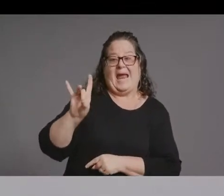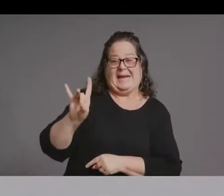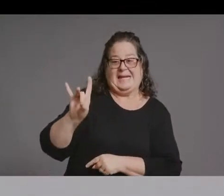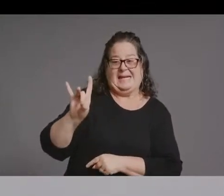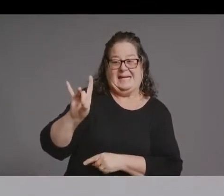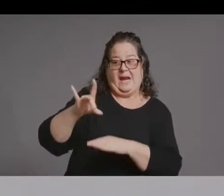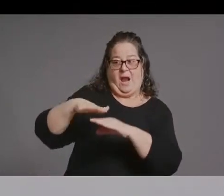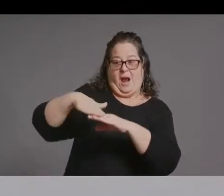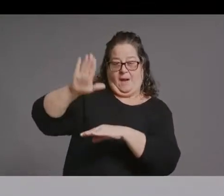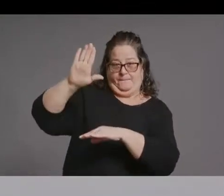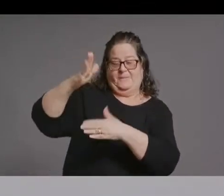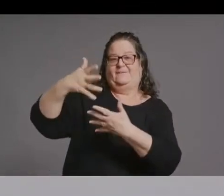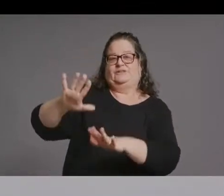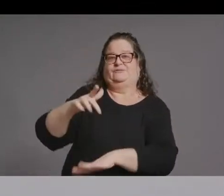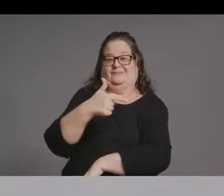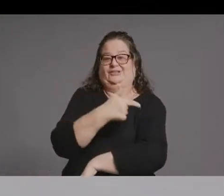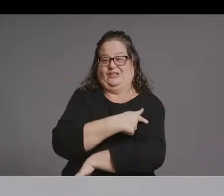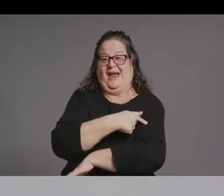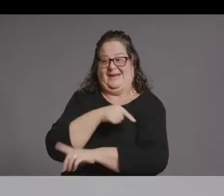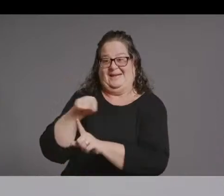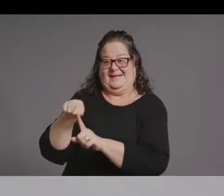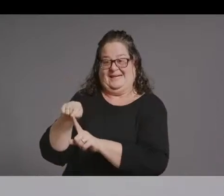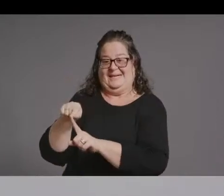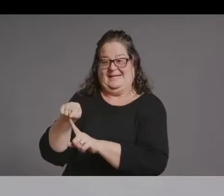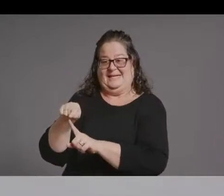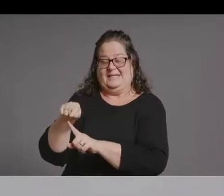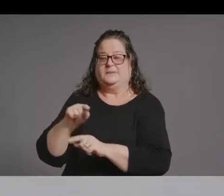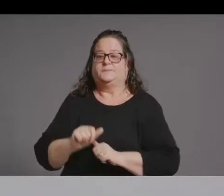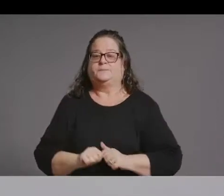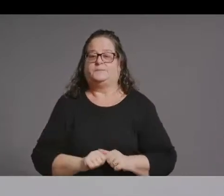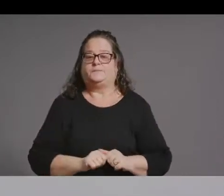the eligible population. Now, with the